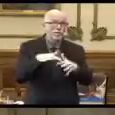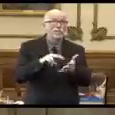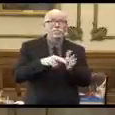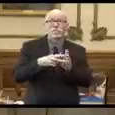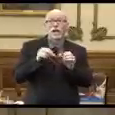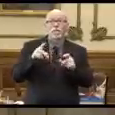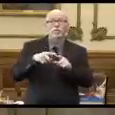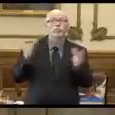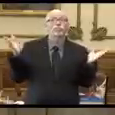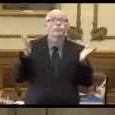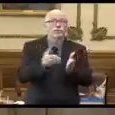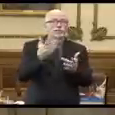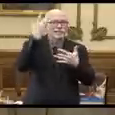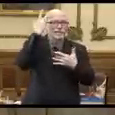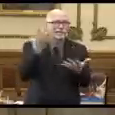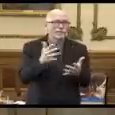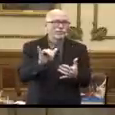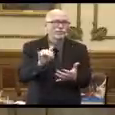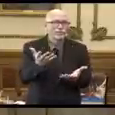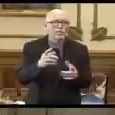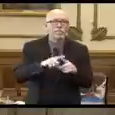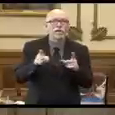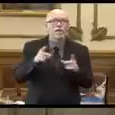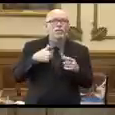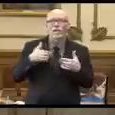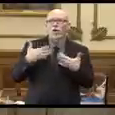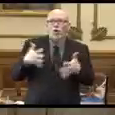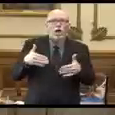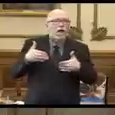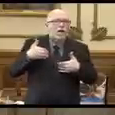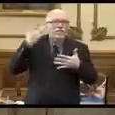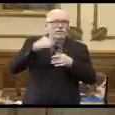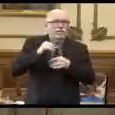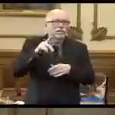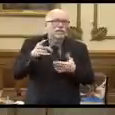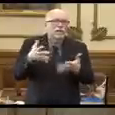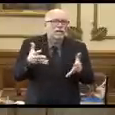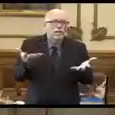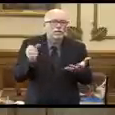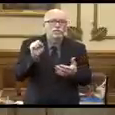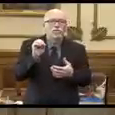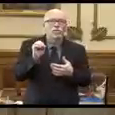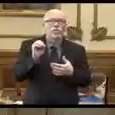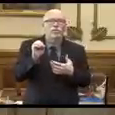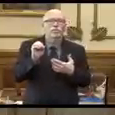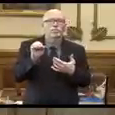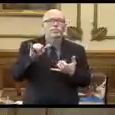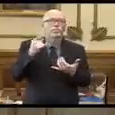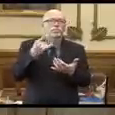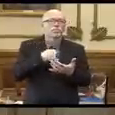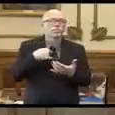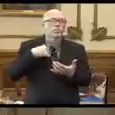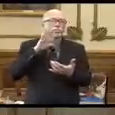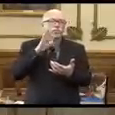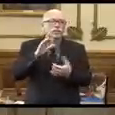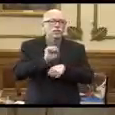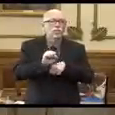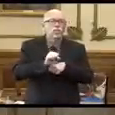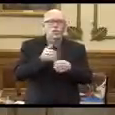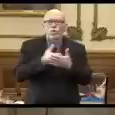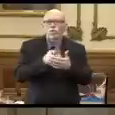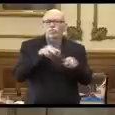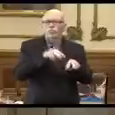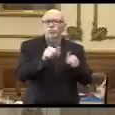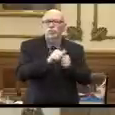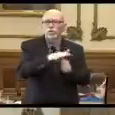opportunity to bring infection in, but then we have infection right here in the state of Indiana also. So that is something that we'll be working very closely with